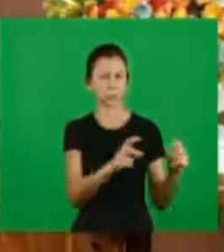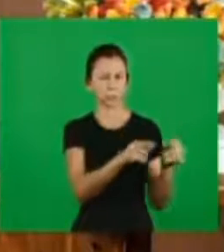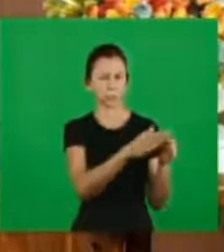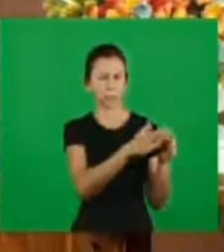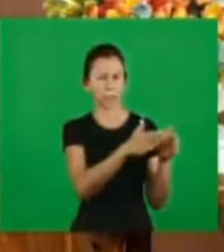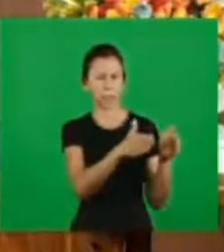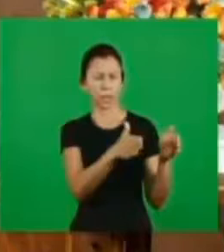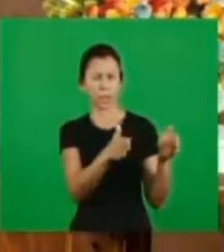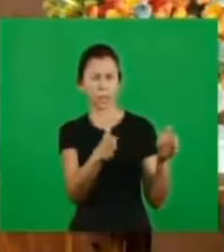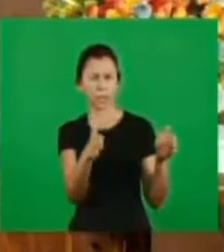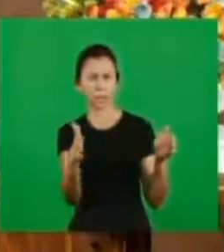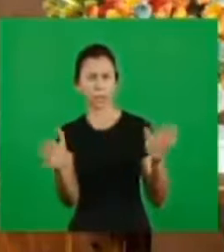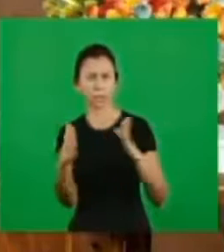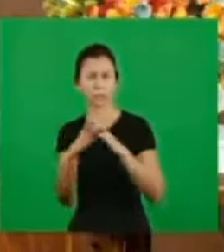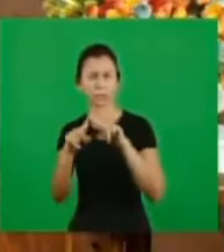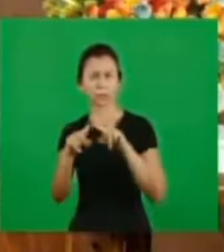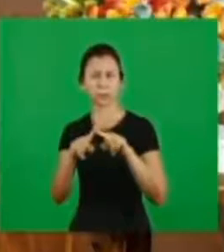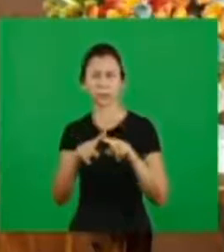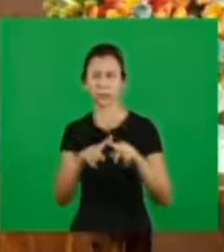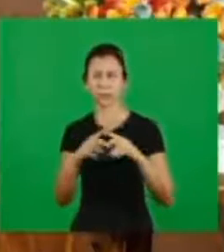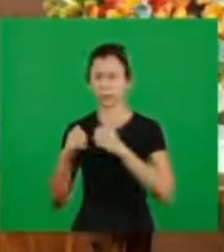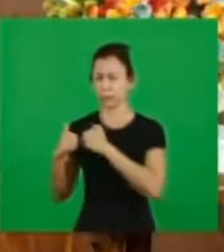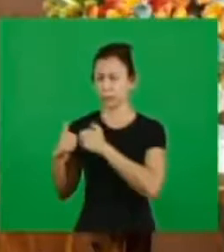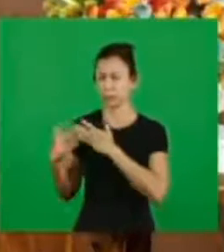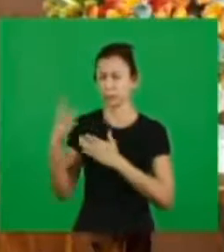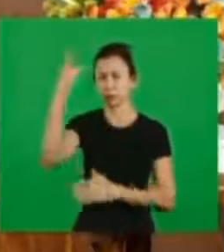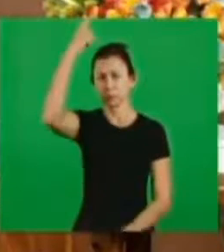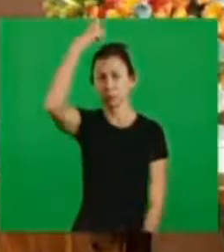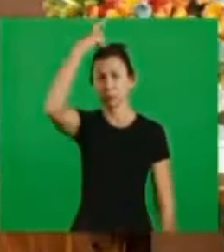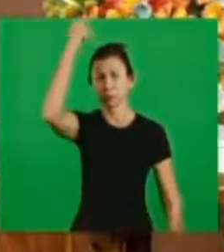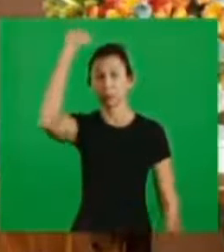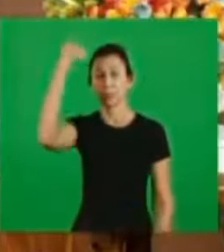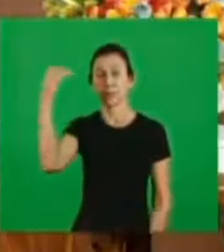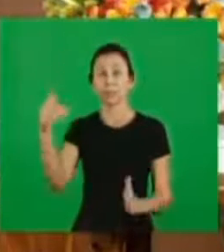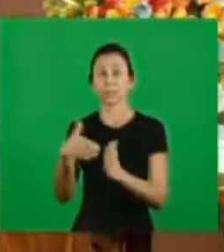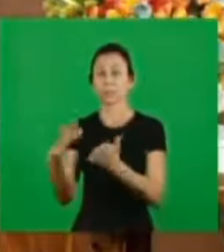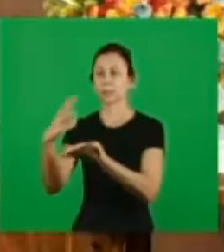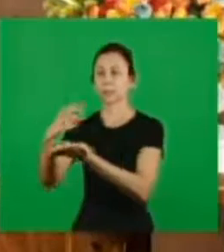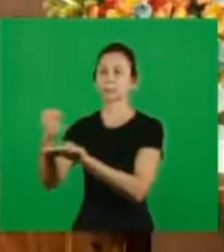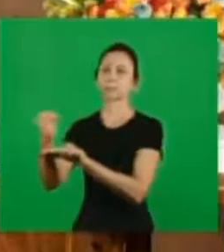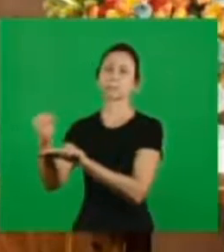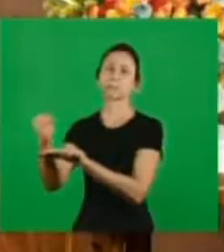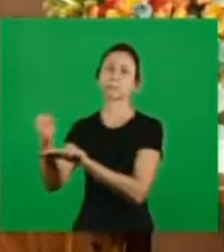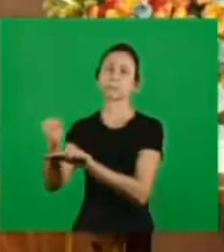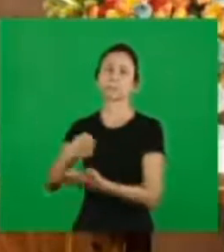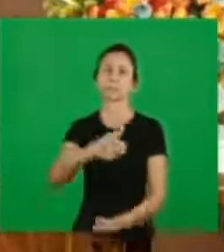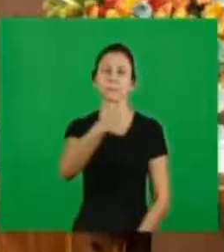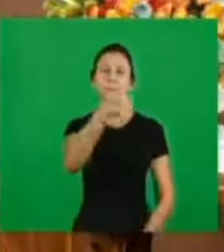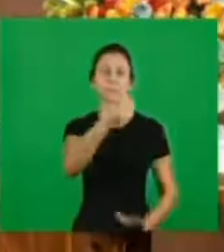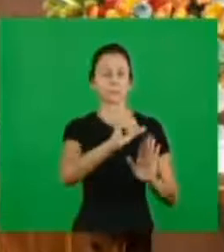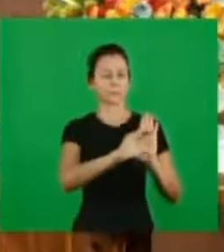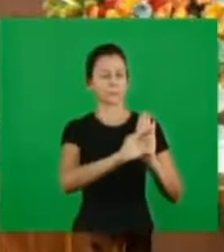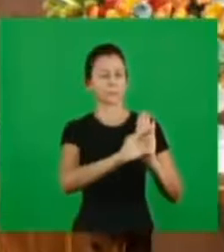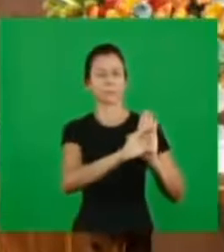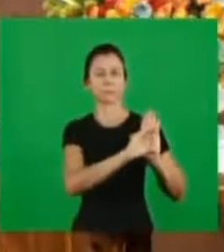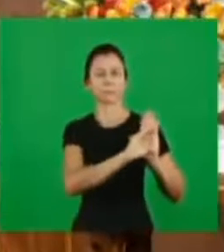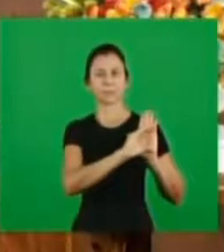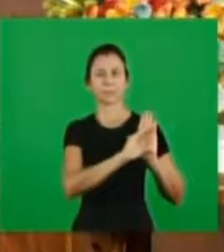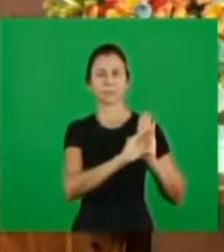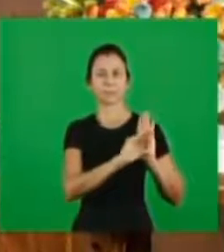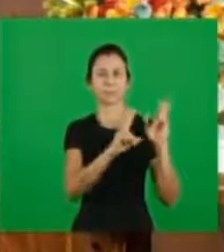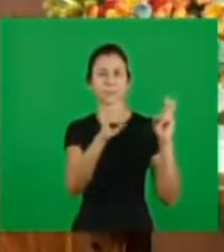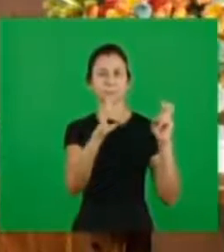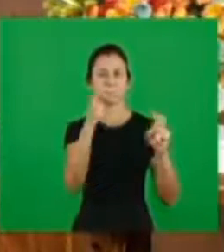here in every period of the church, from the beginning of the revelations to the Pentecost until its rapture, his